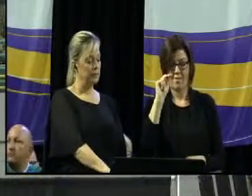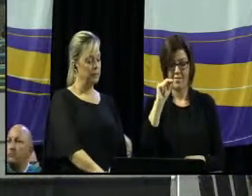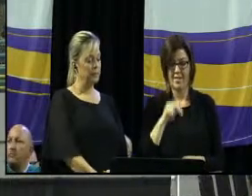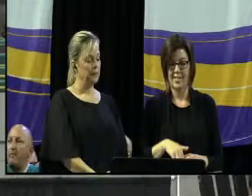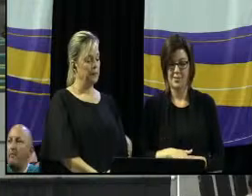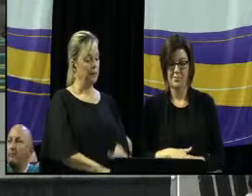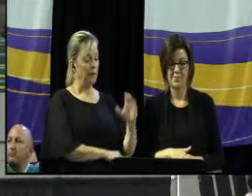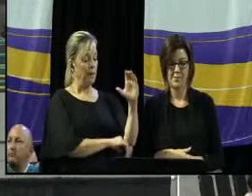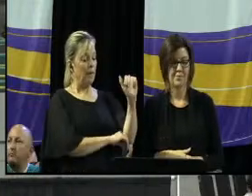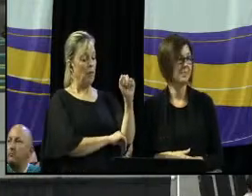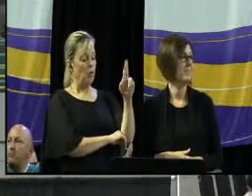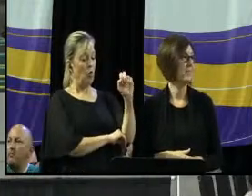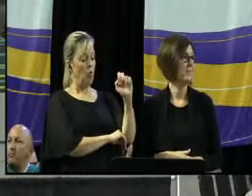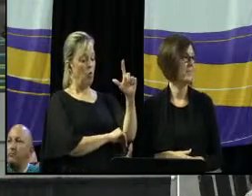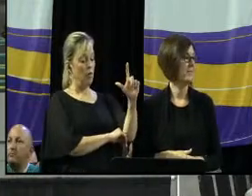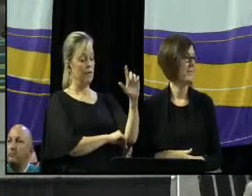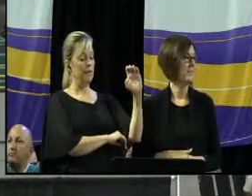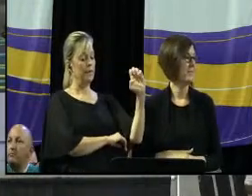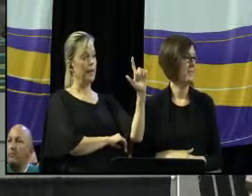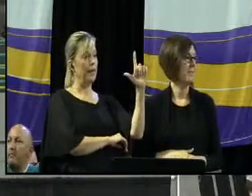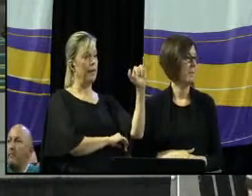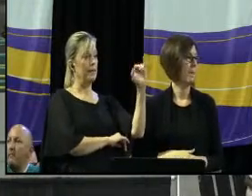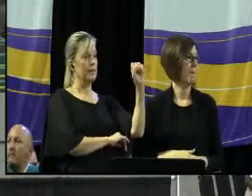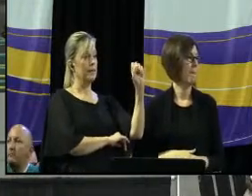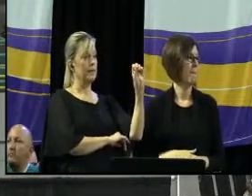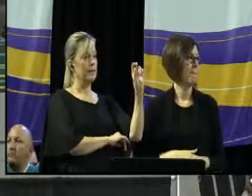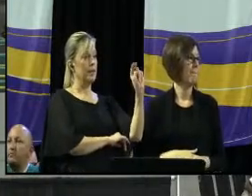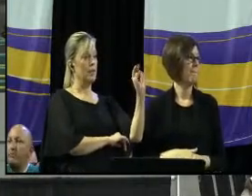Carl Claiborne Ellison III.